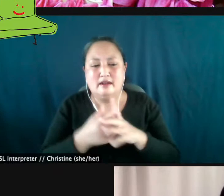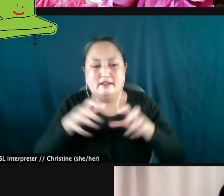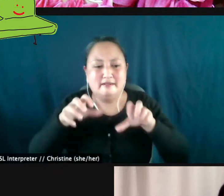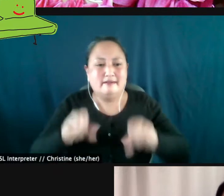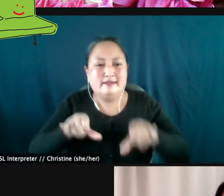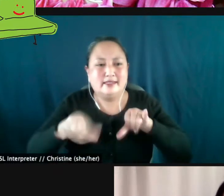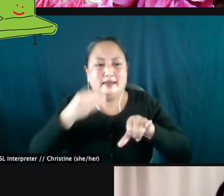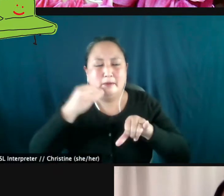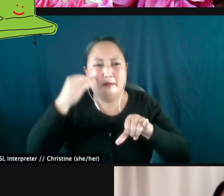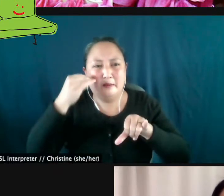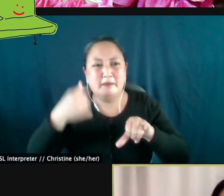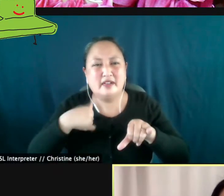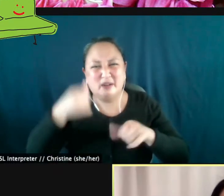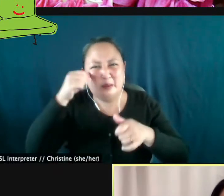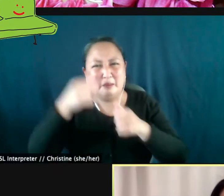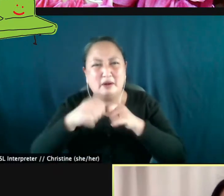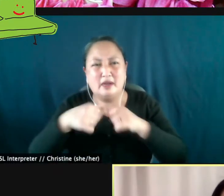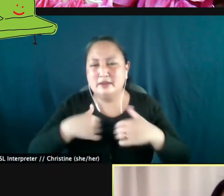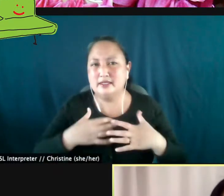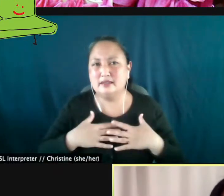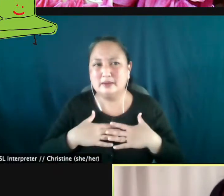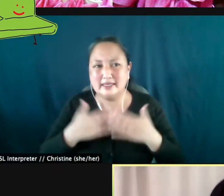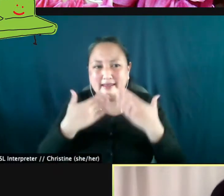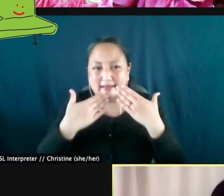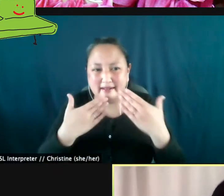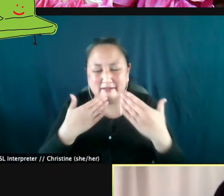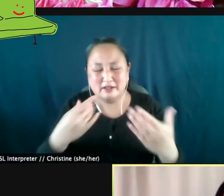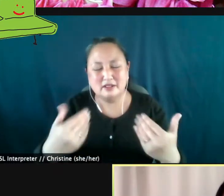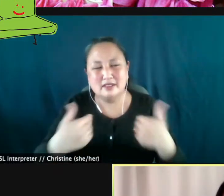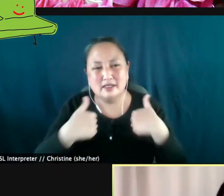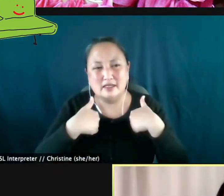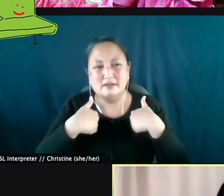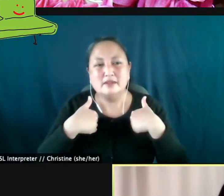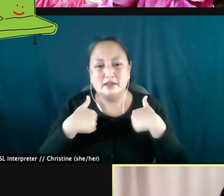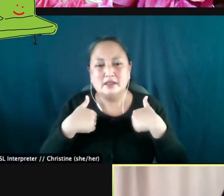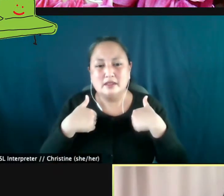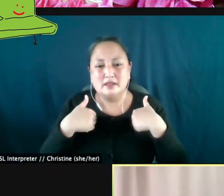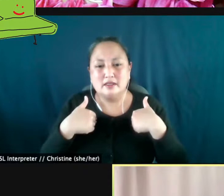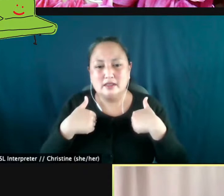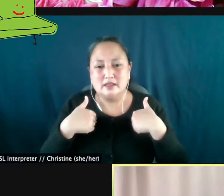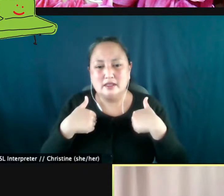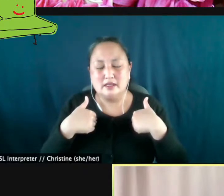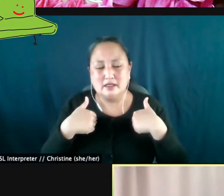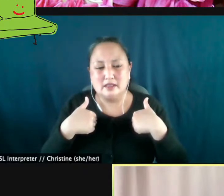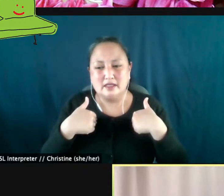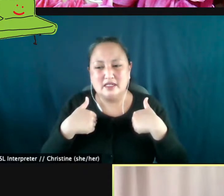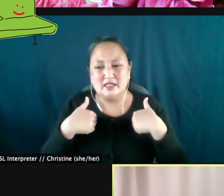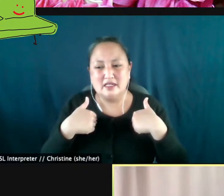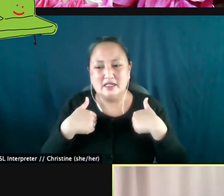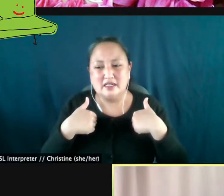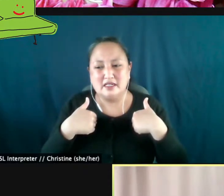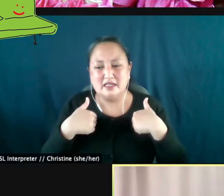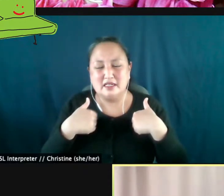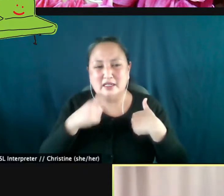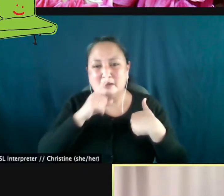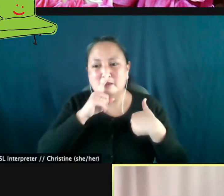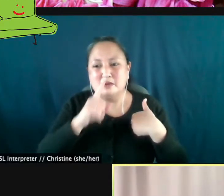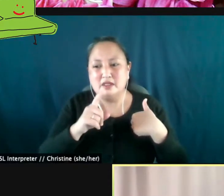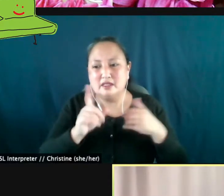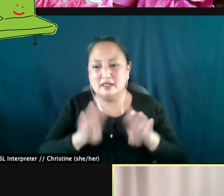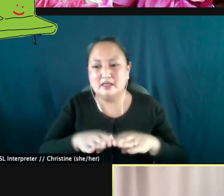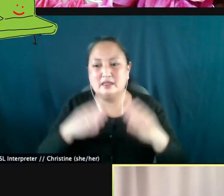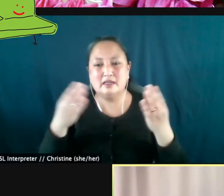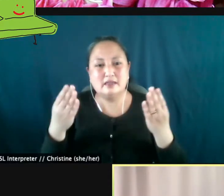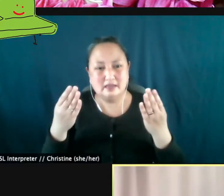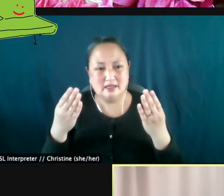remember being like, oh, I was so grateful to have, I think I truly, once I opened it, I was like, I could not put it down until